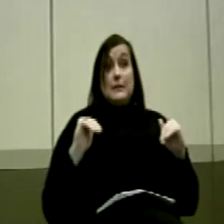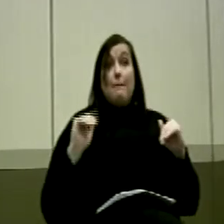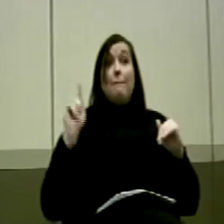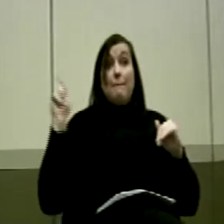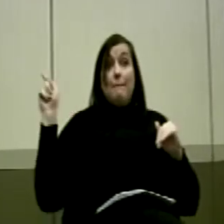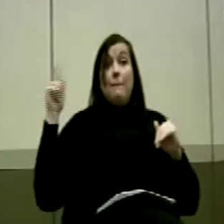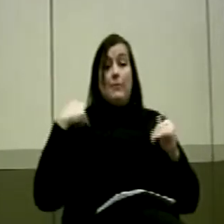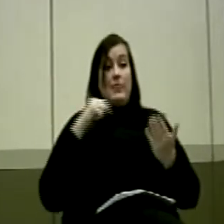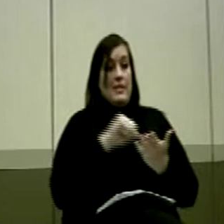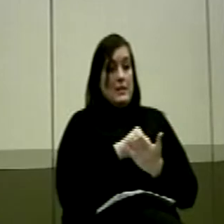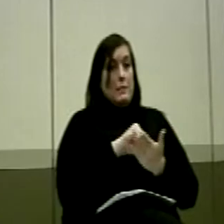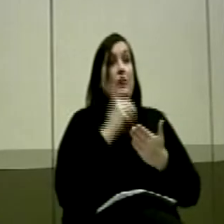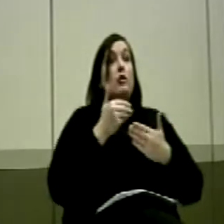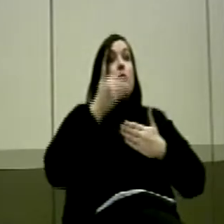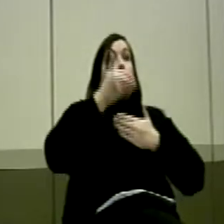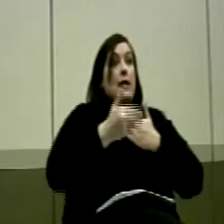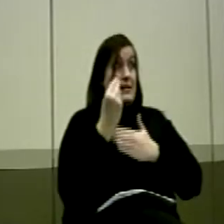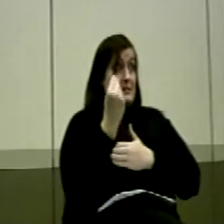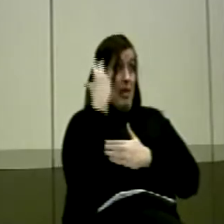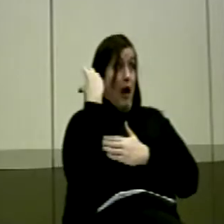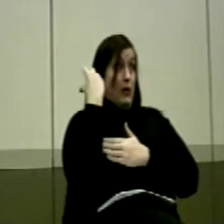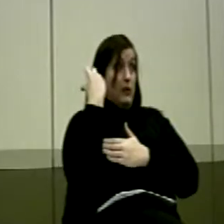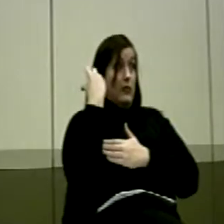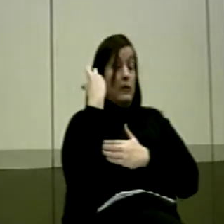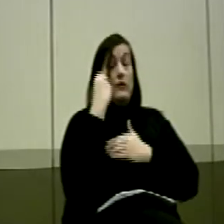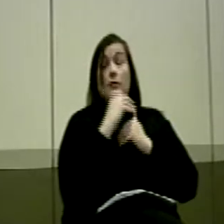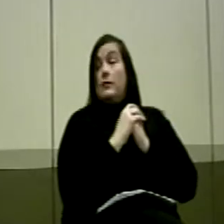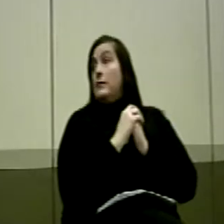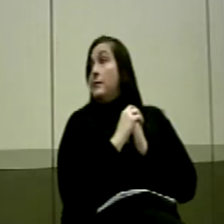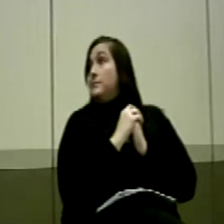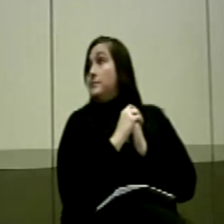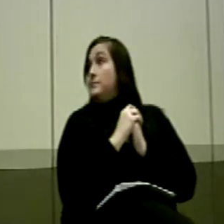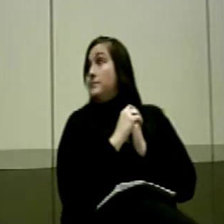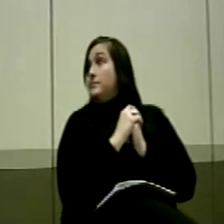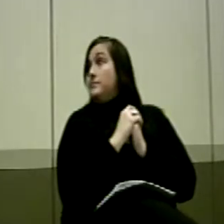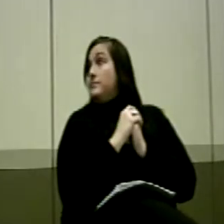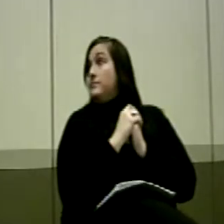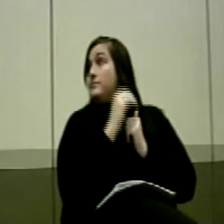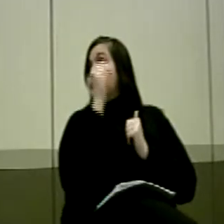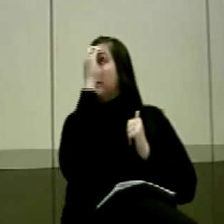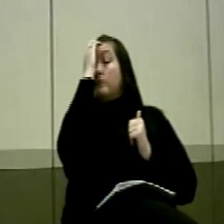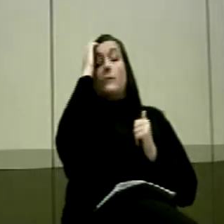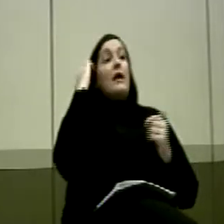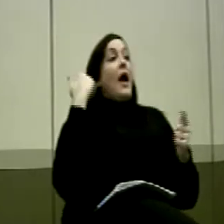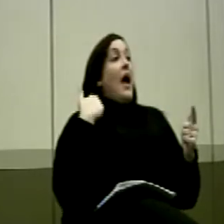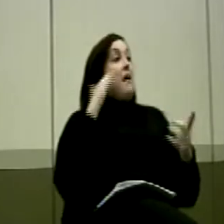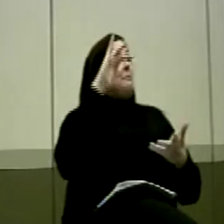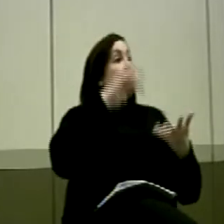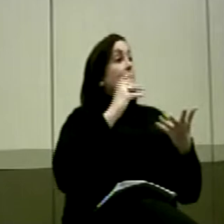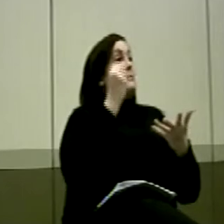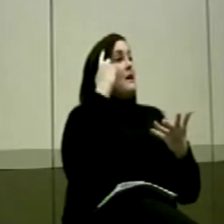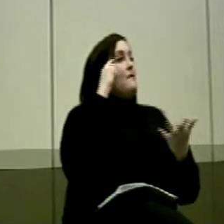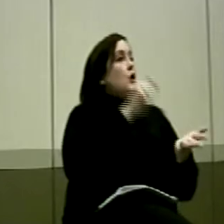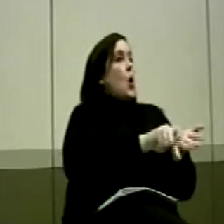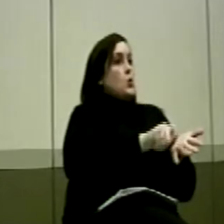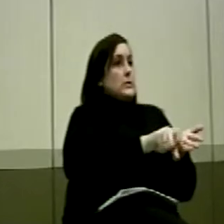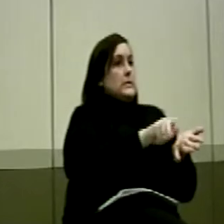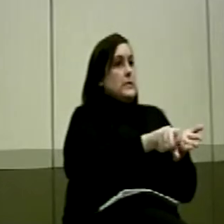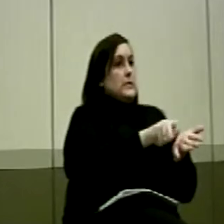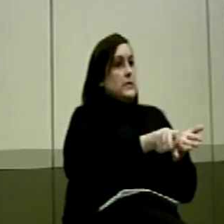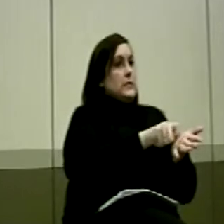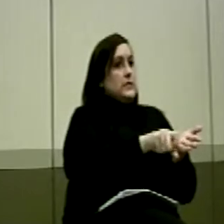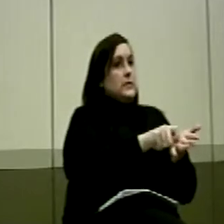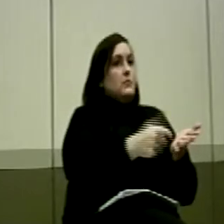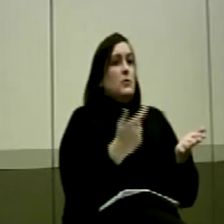and then I've got a slide where you can write down some notes, just suggestions based on what you're thinking about now, like with different